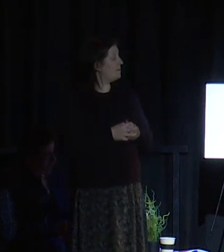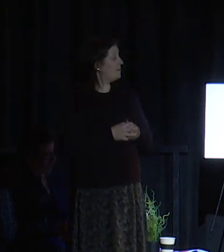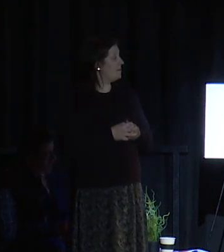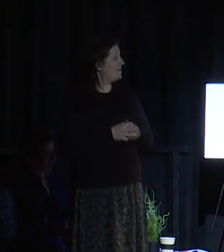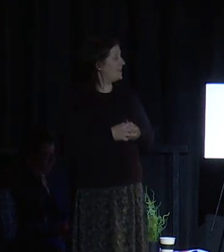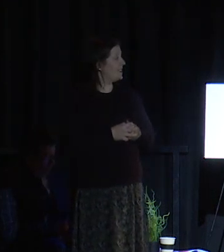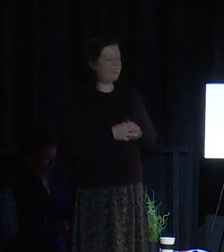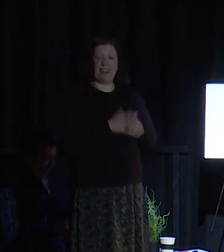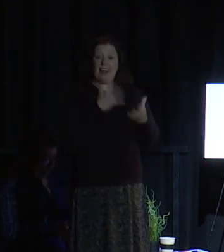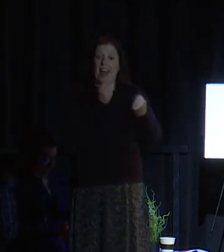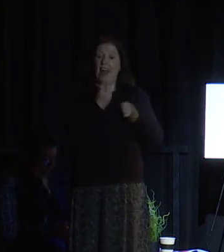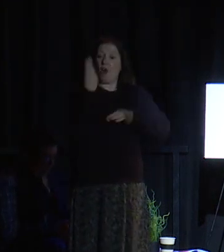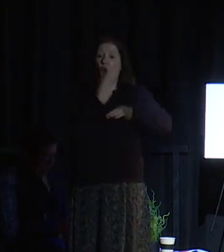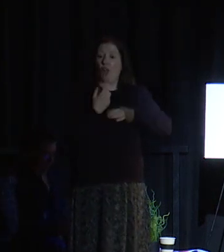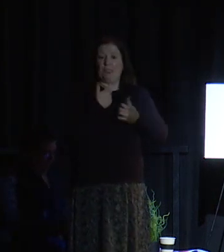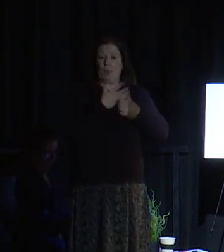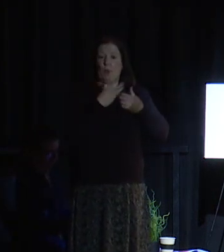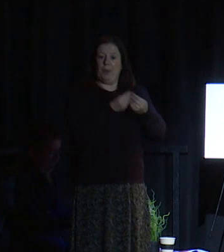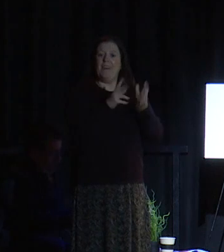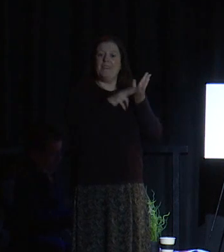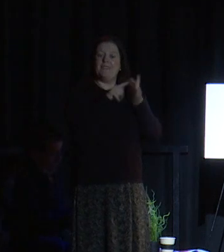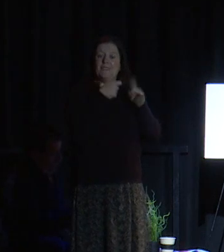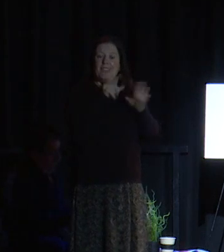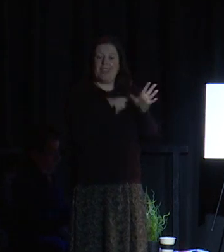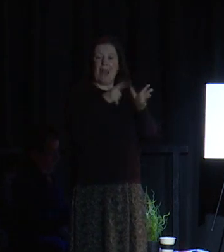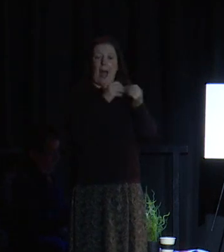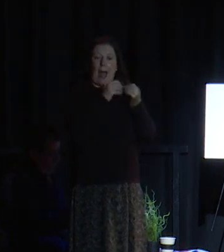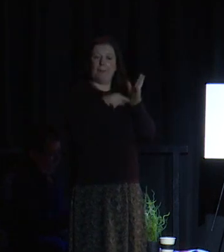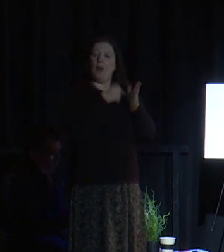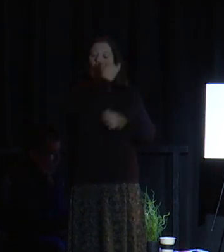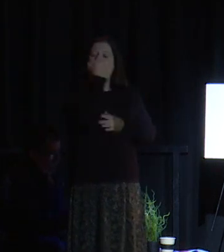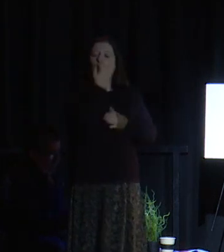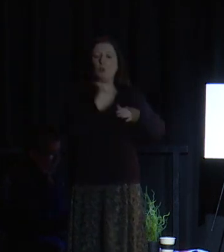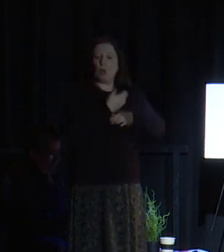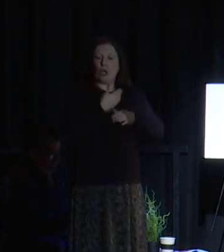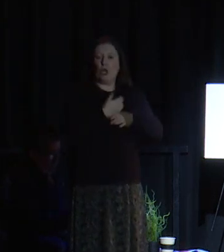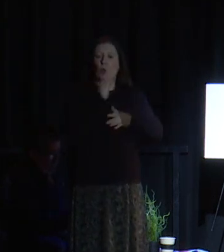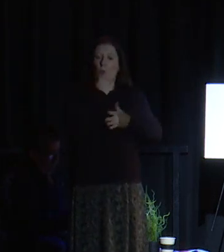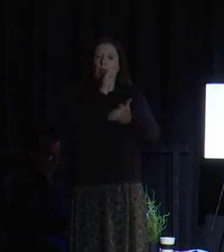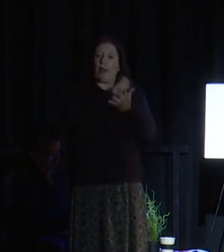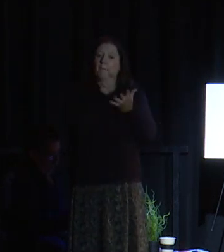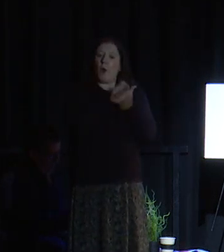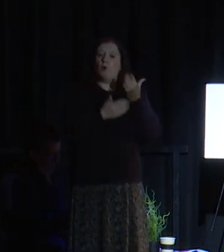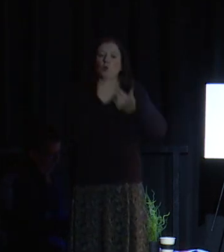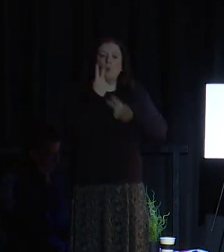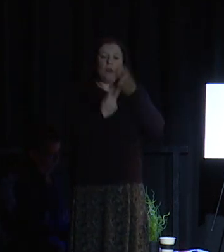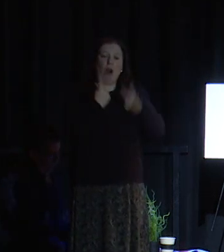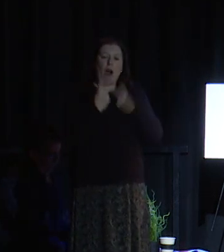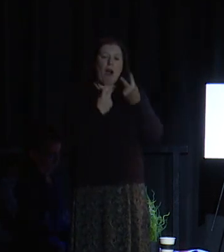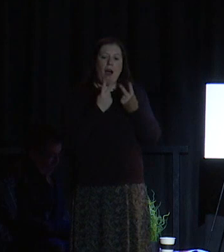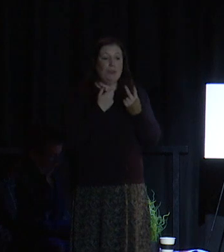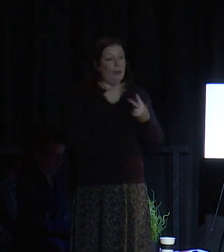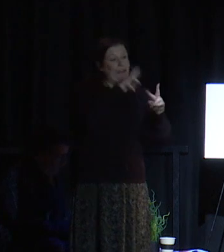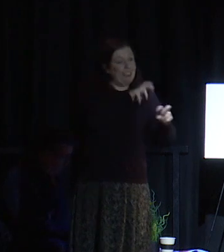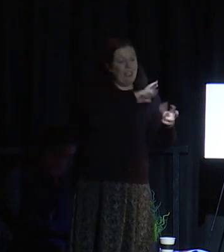We're working with some really exciting artists. Vicky Abbott, who works with Wildworks, is going to compose a new song based on the research we've